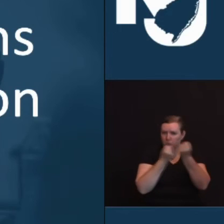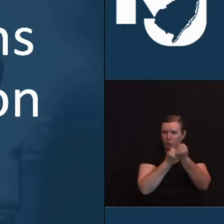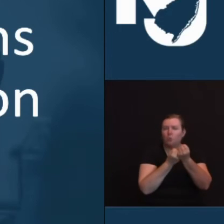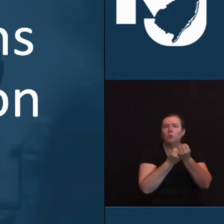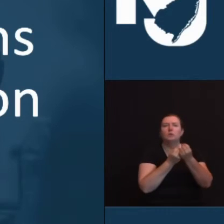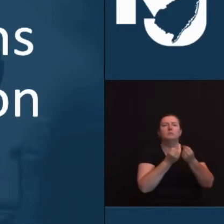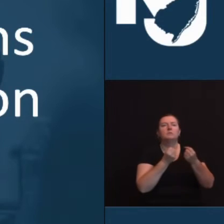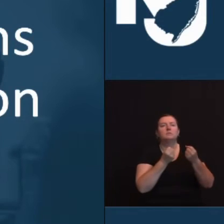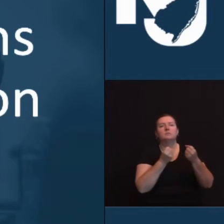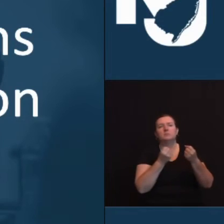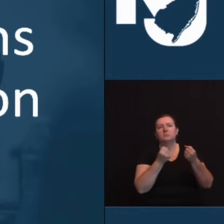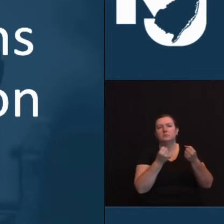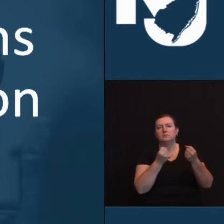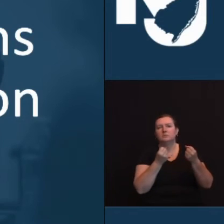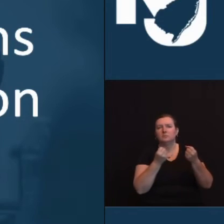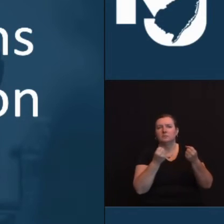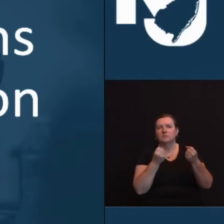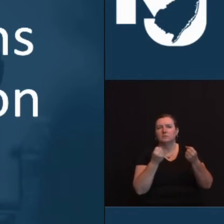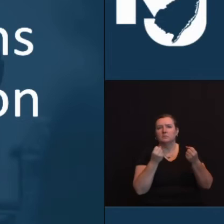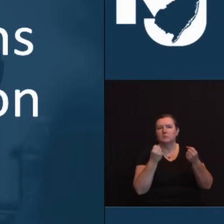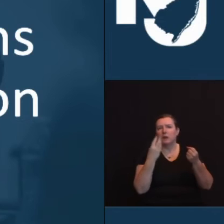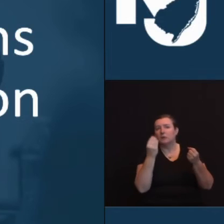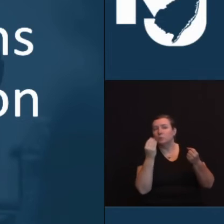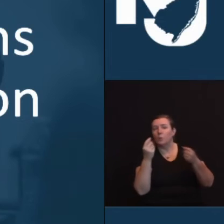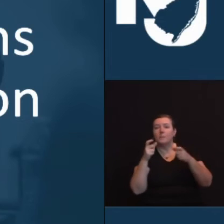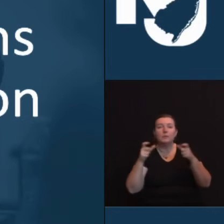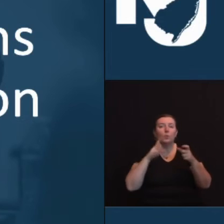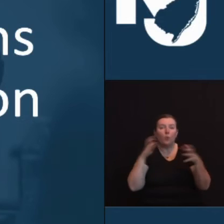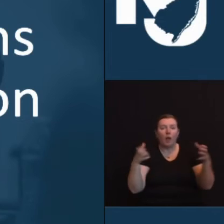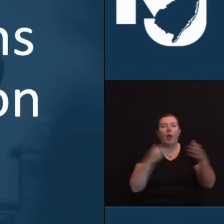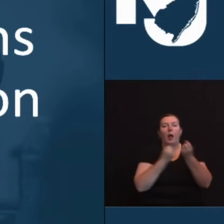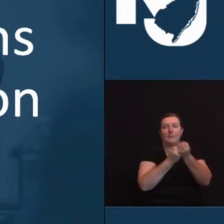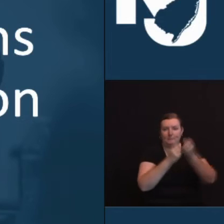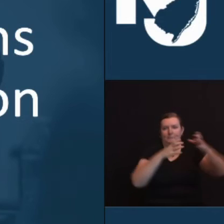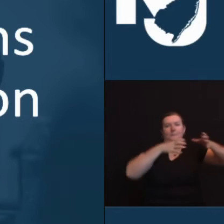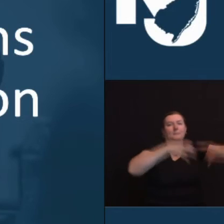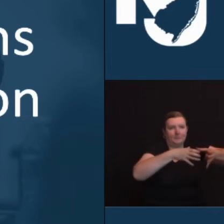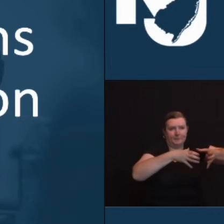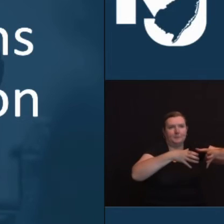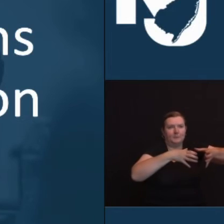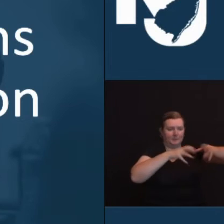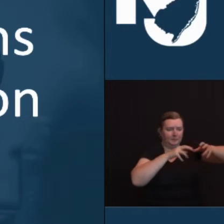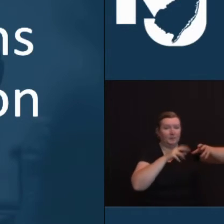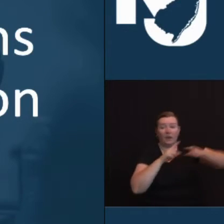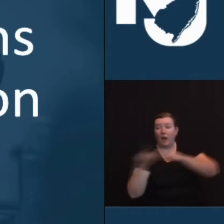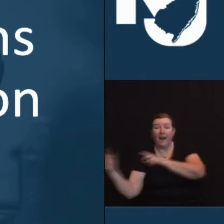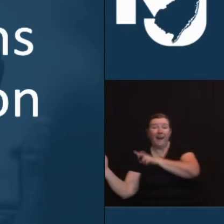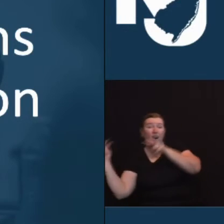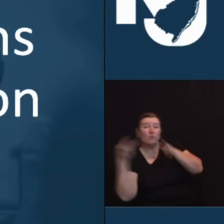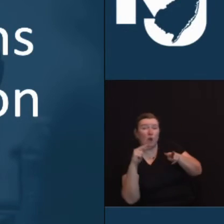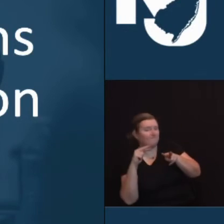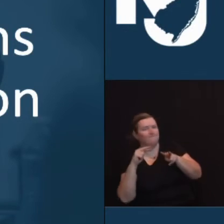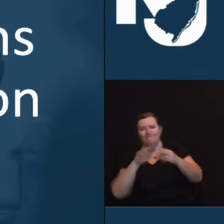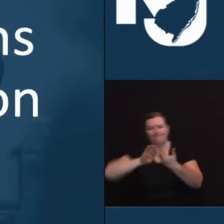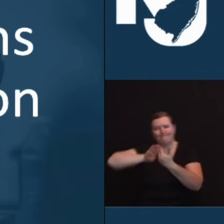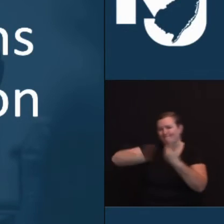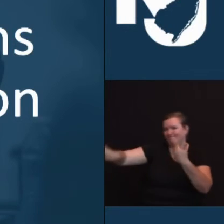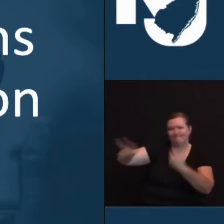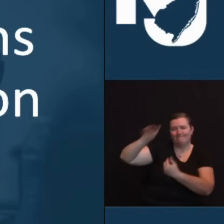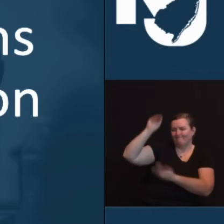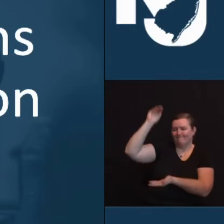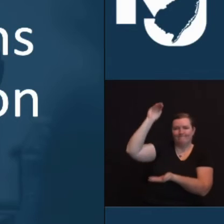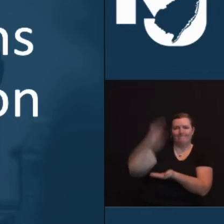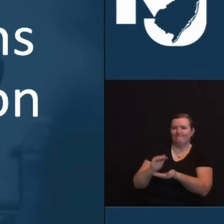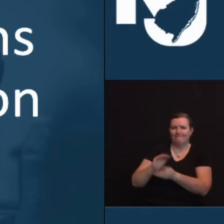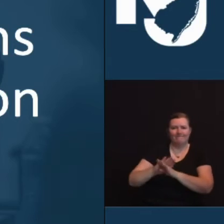of allowable spectators will in fact be lower than 150. Because the reduction is so severe,